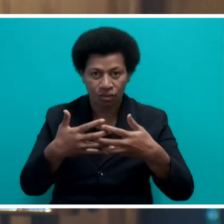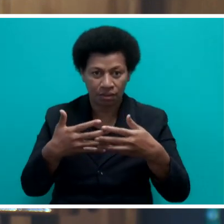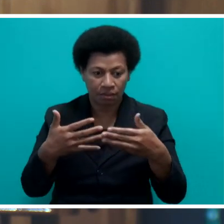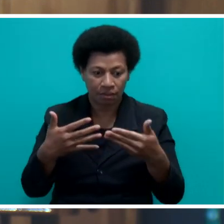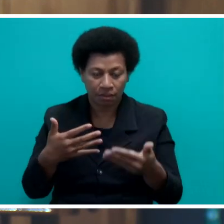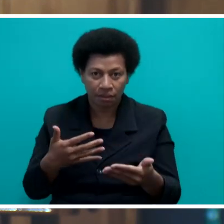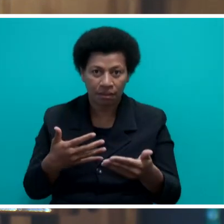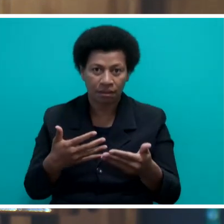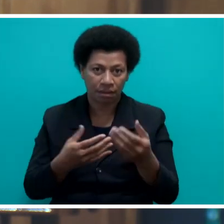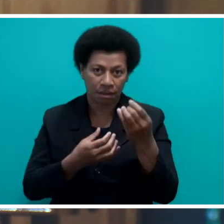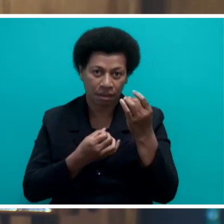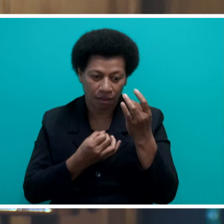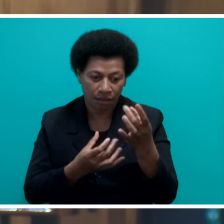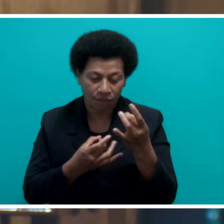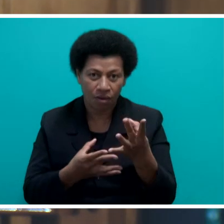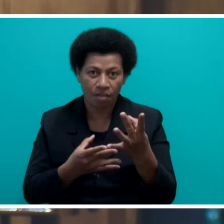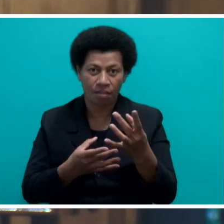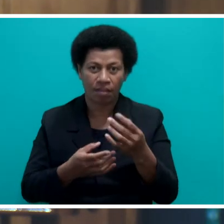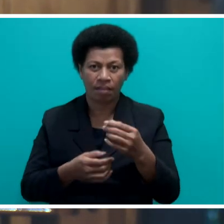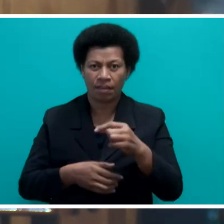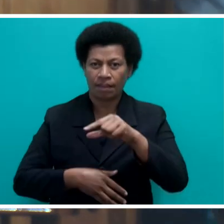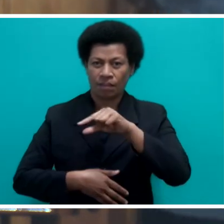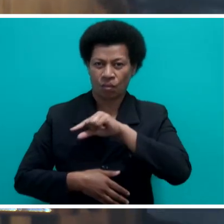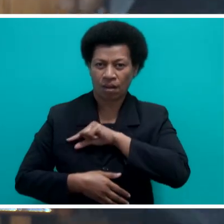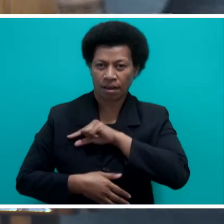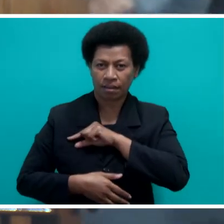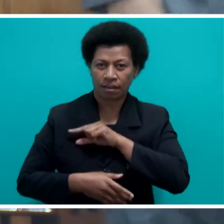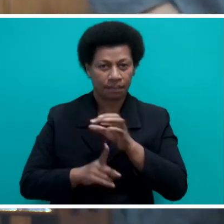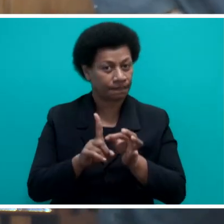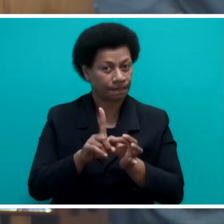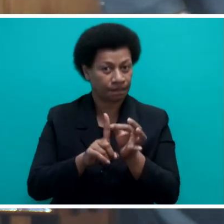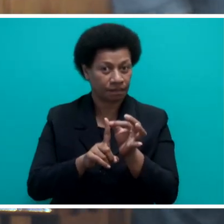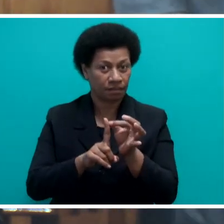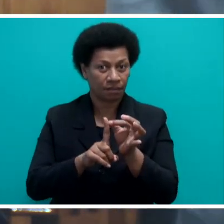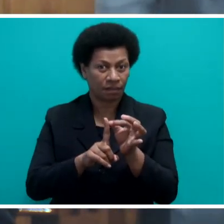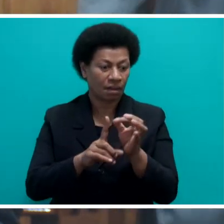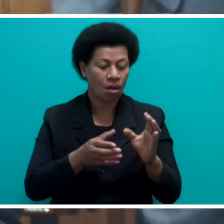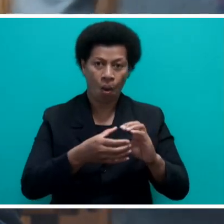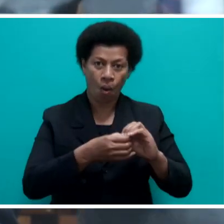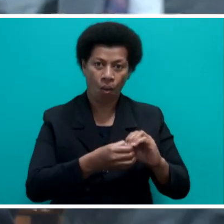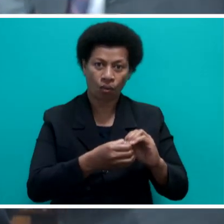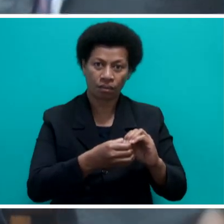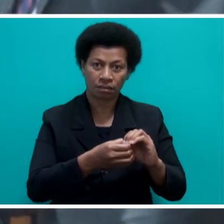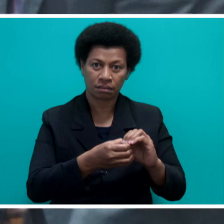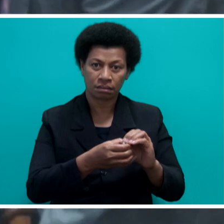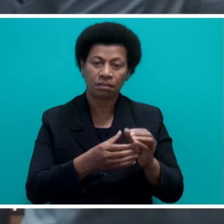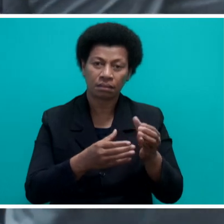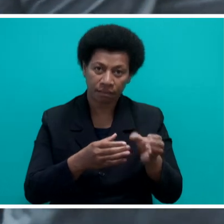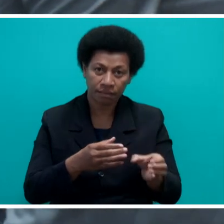more informed policies, increased policy ownership, better informed